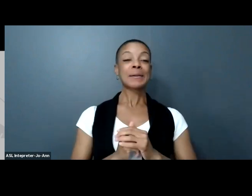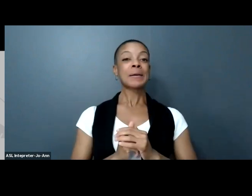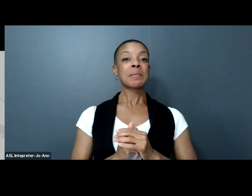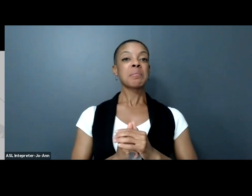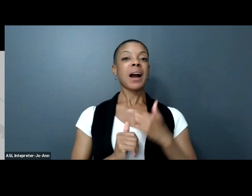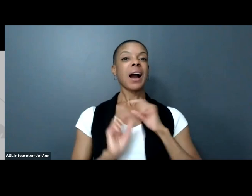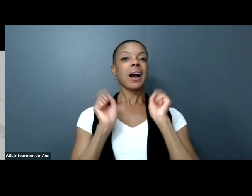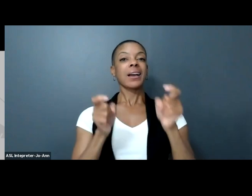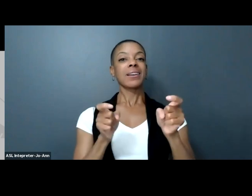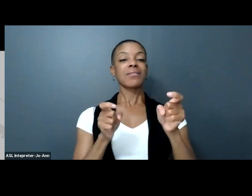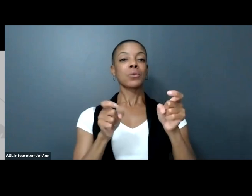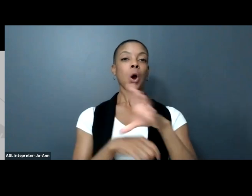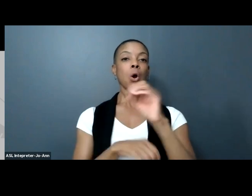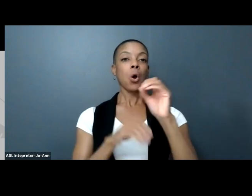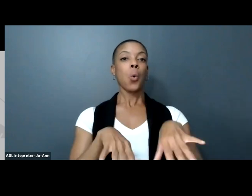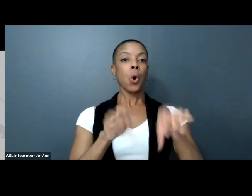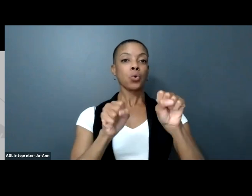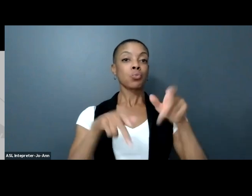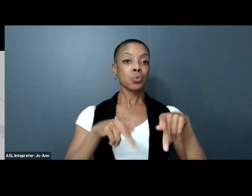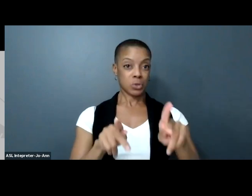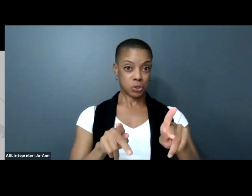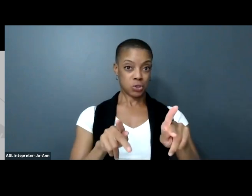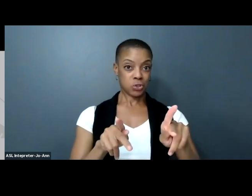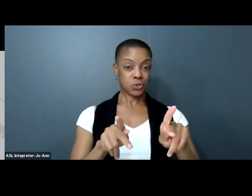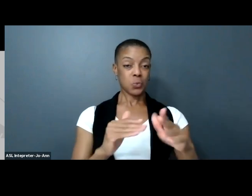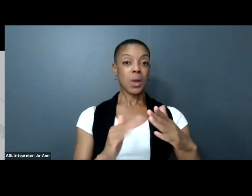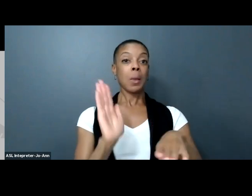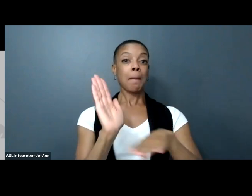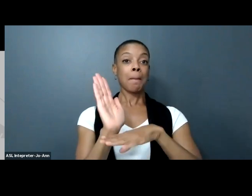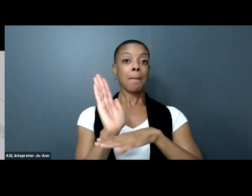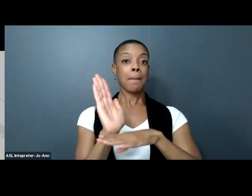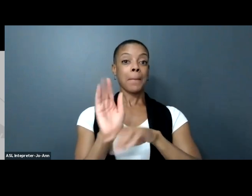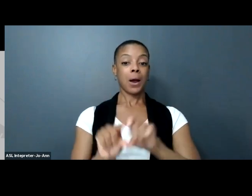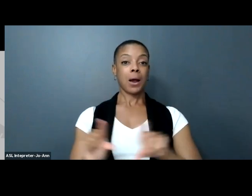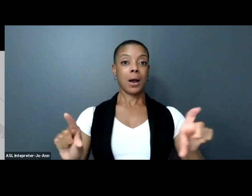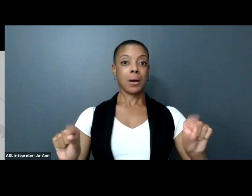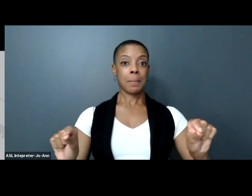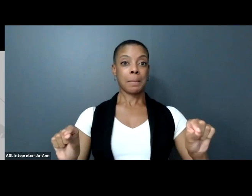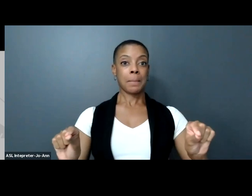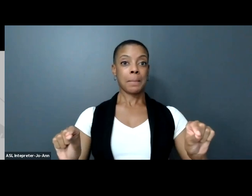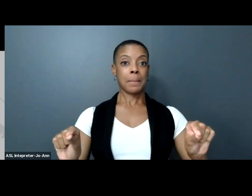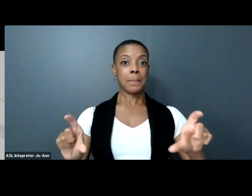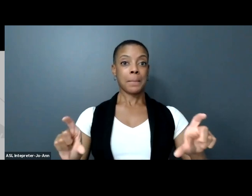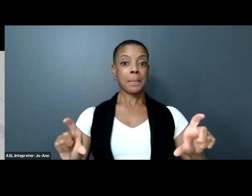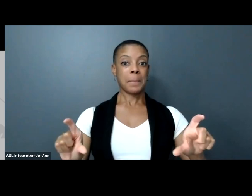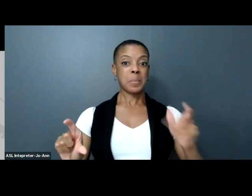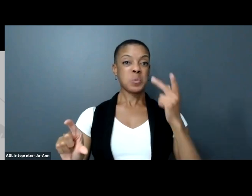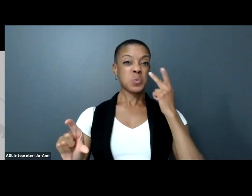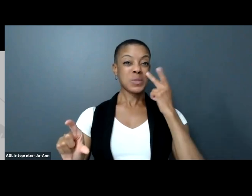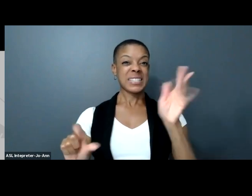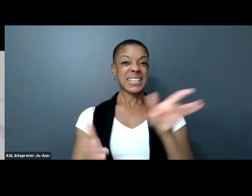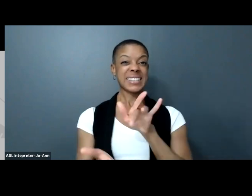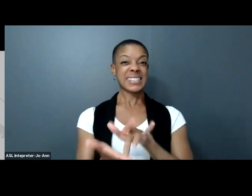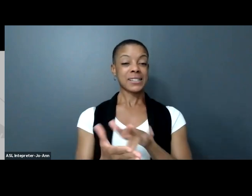co-host permission there. So if you pull up the bottom banner for the Zoom chat, you should see the screen share just in the